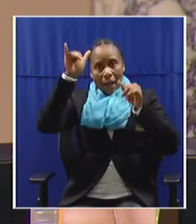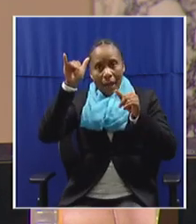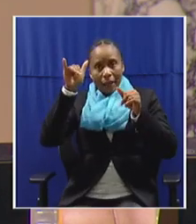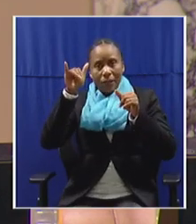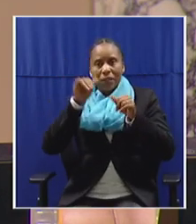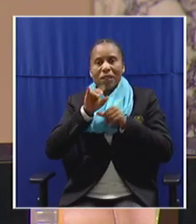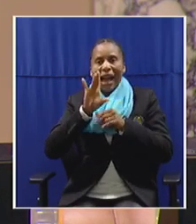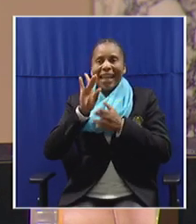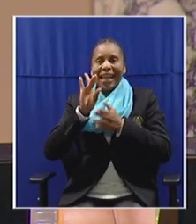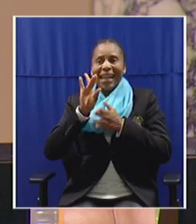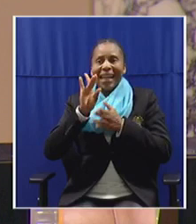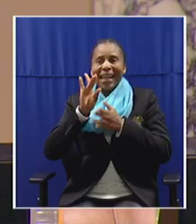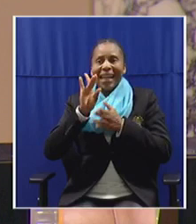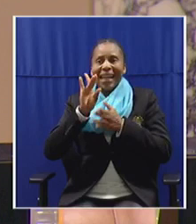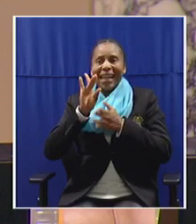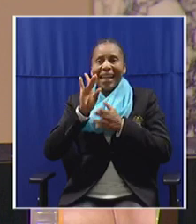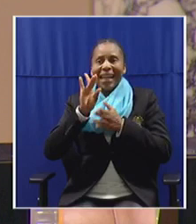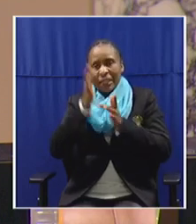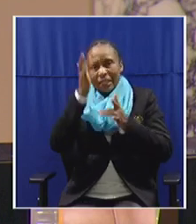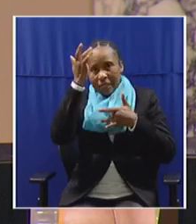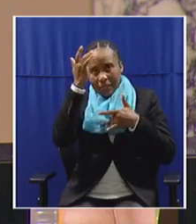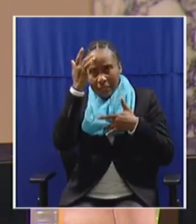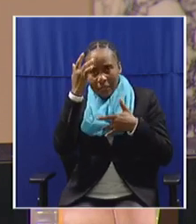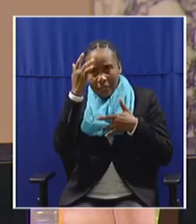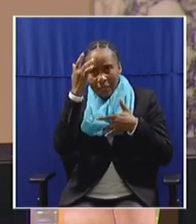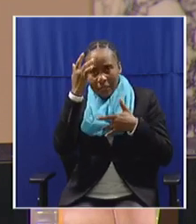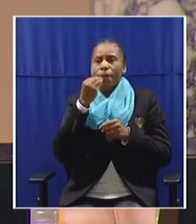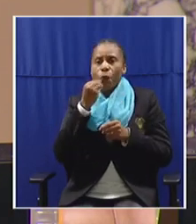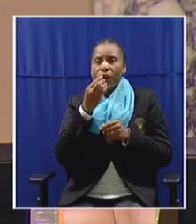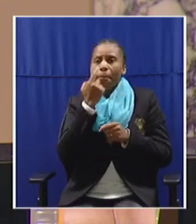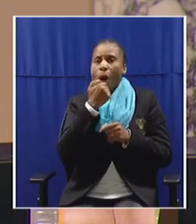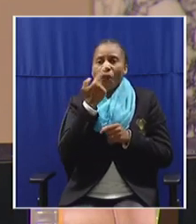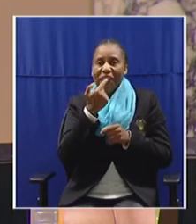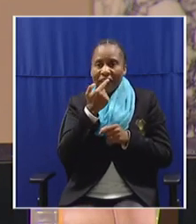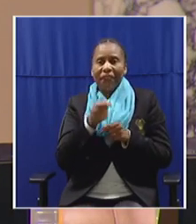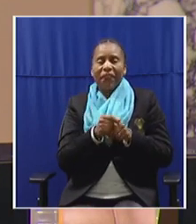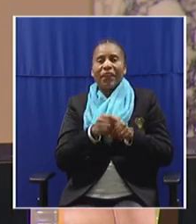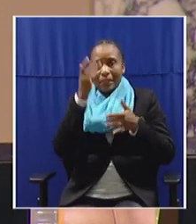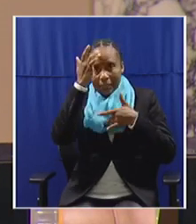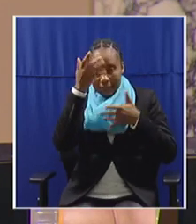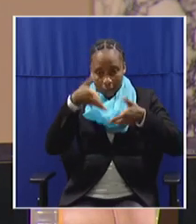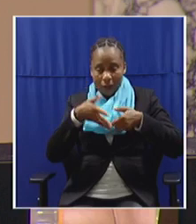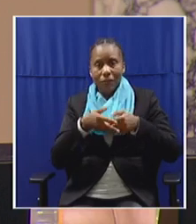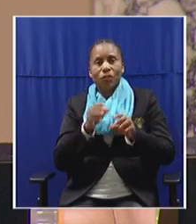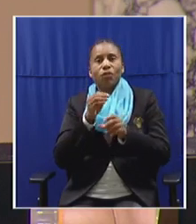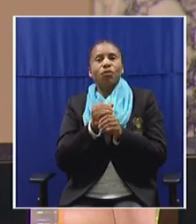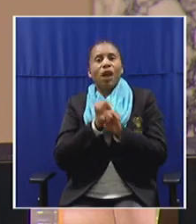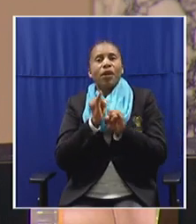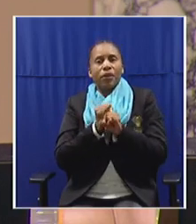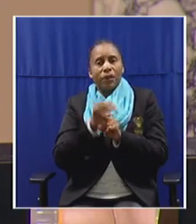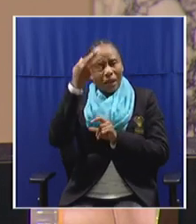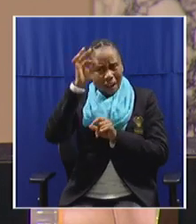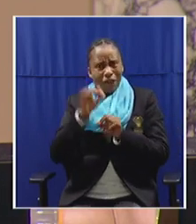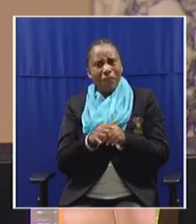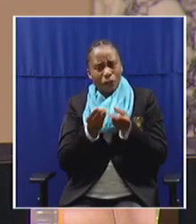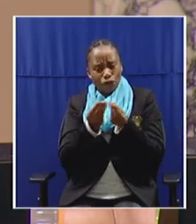armyworm, avian flu in poultry, and foot and mouth diseases in the beef industry. How is government going to address these